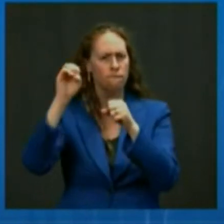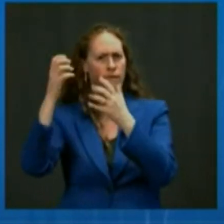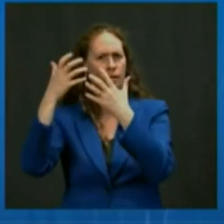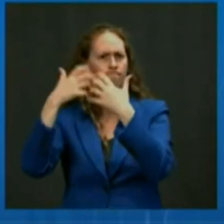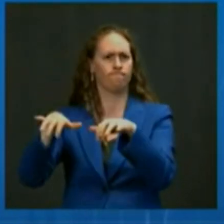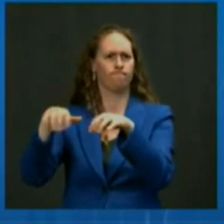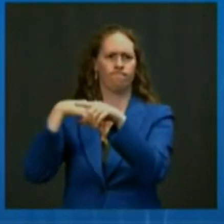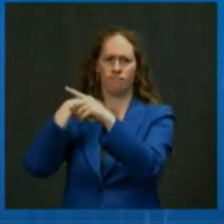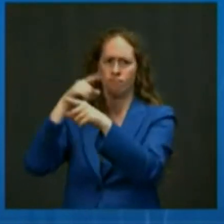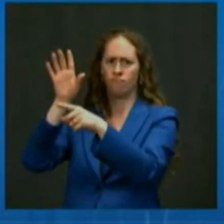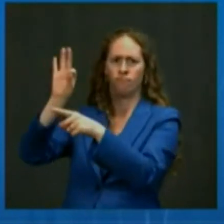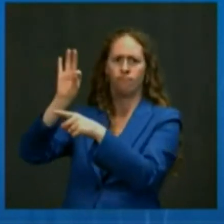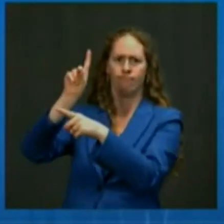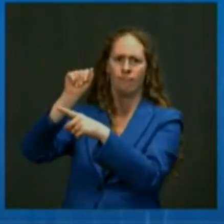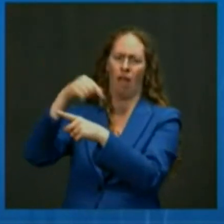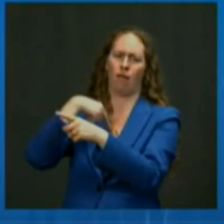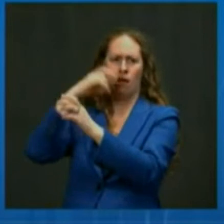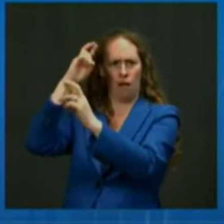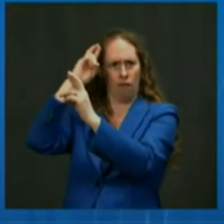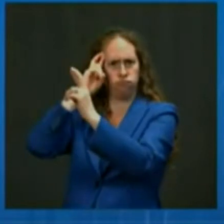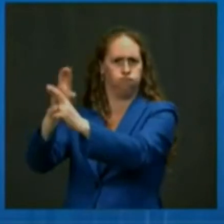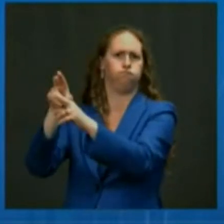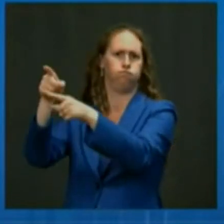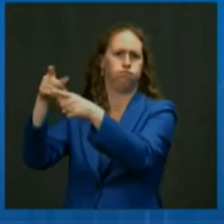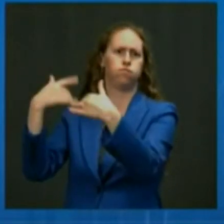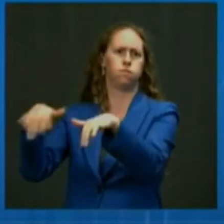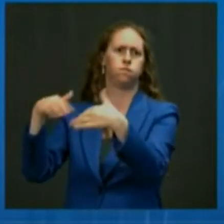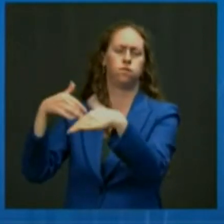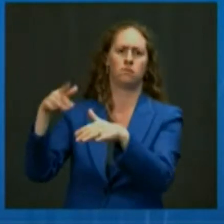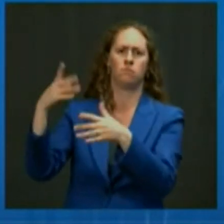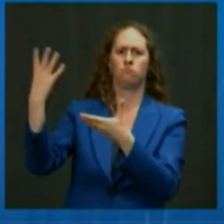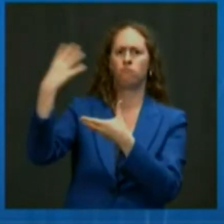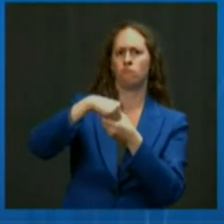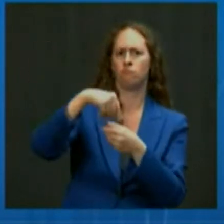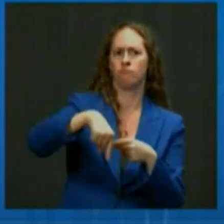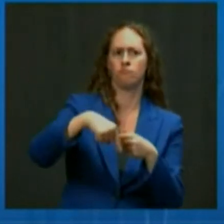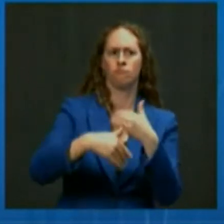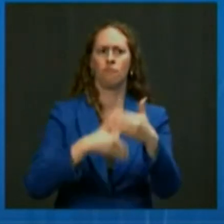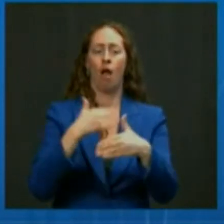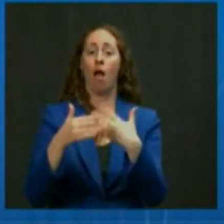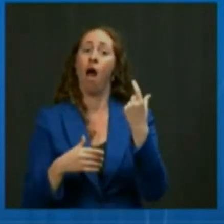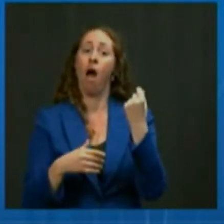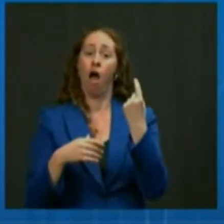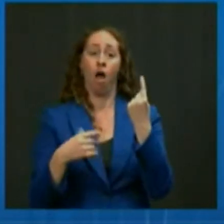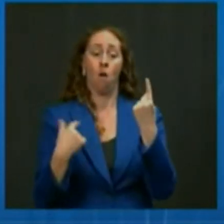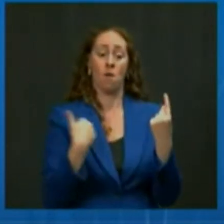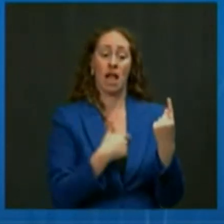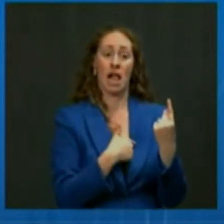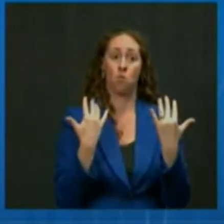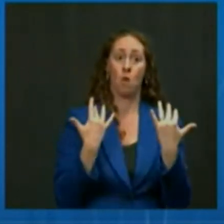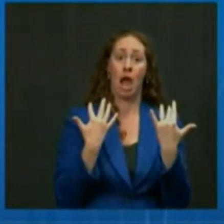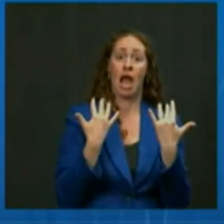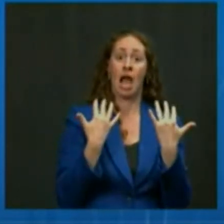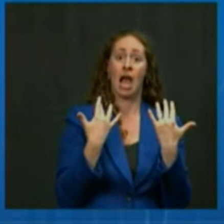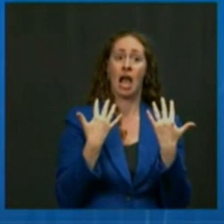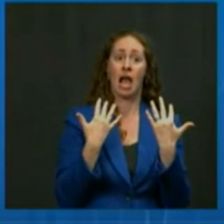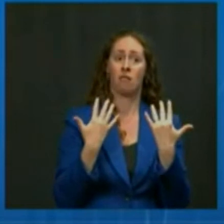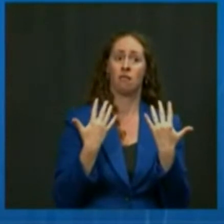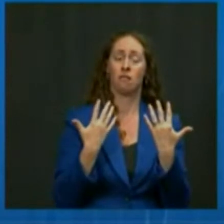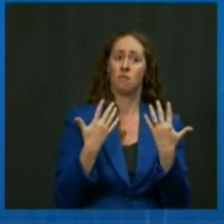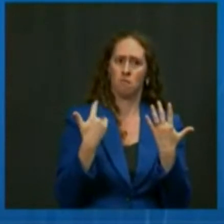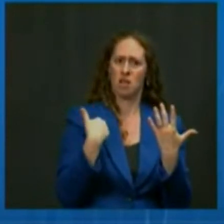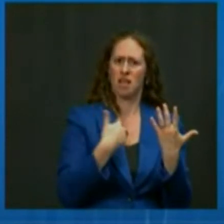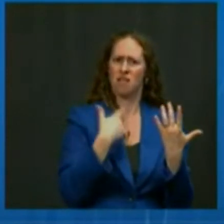be a part of this process as well. But the reason that we are not waiting for many more weeks to announce this, it falls